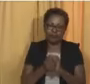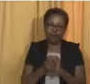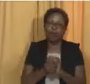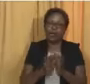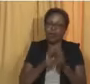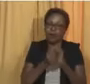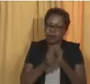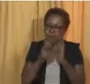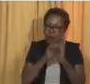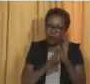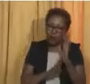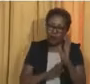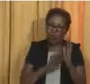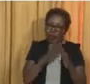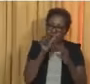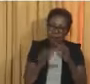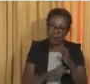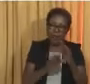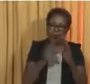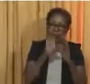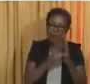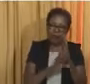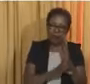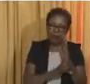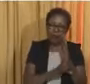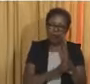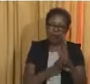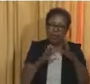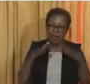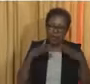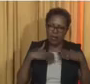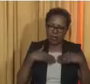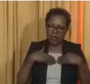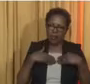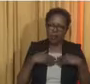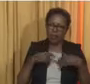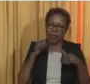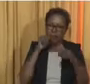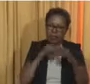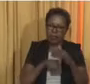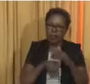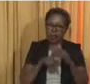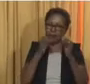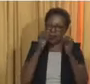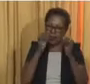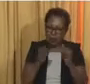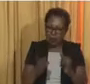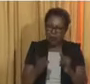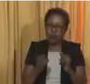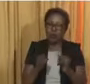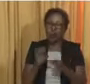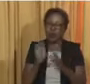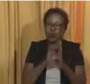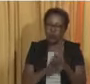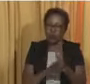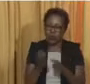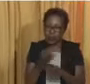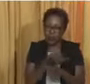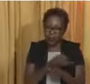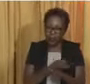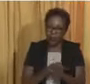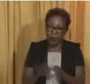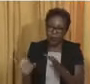rules under the Constitution adopt this modern tiered constitutional design,